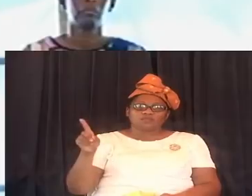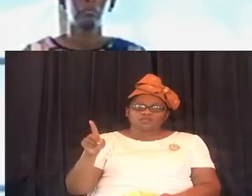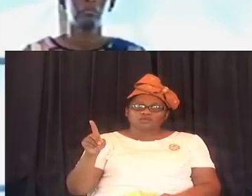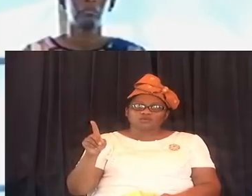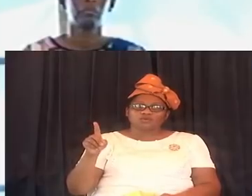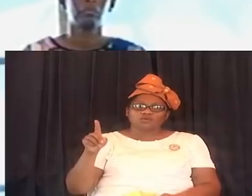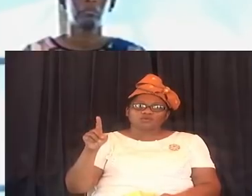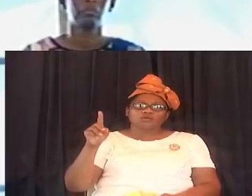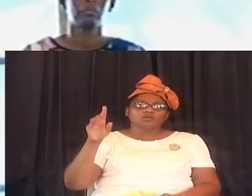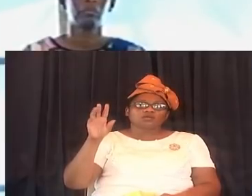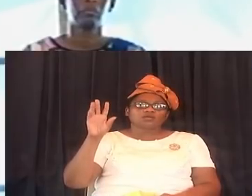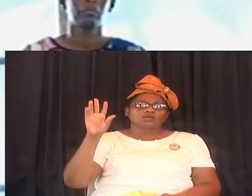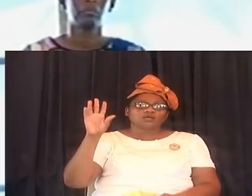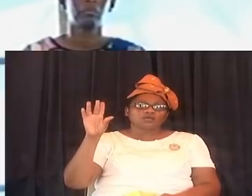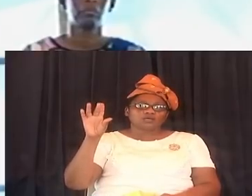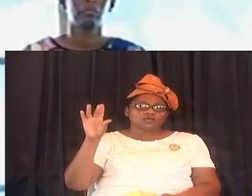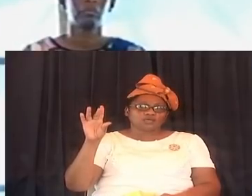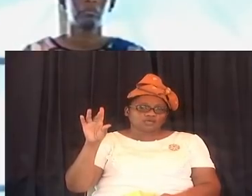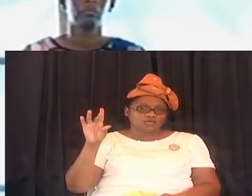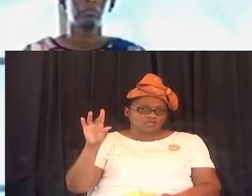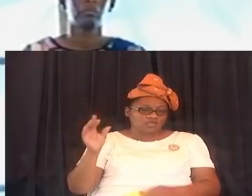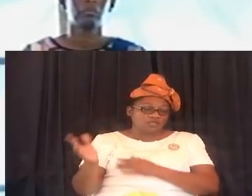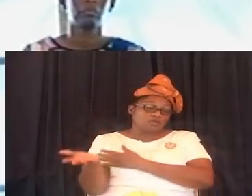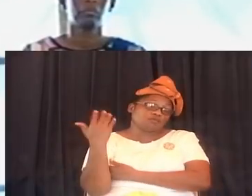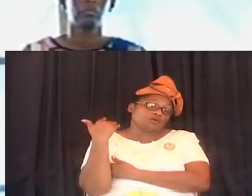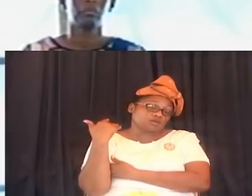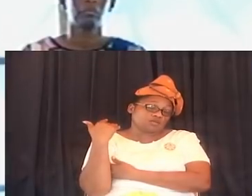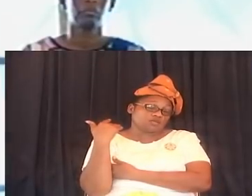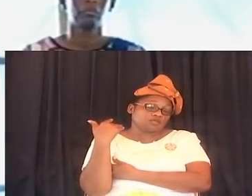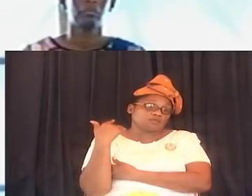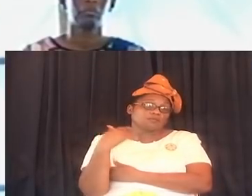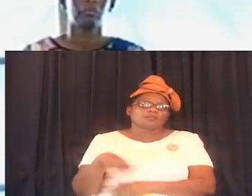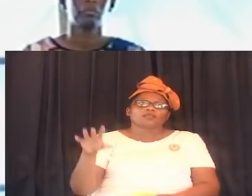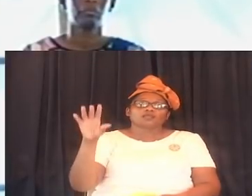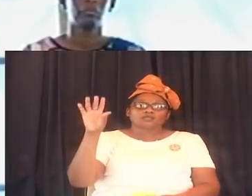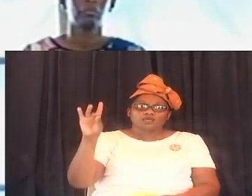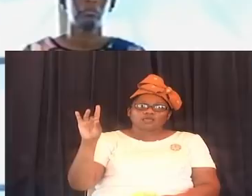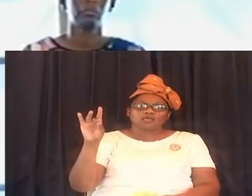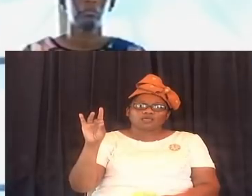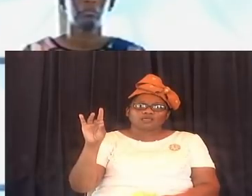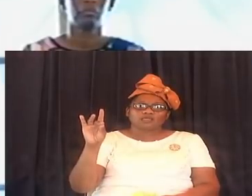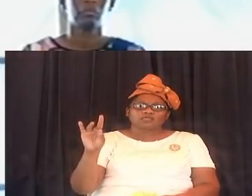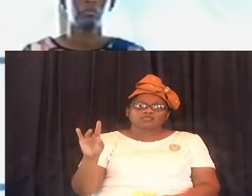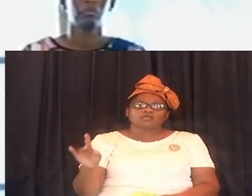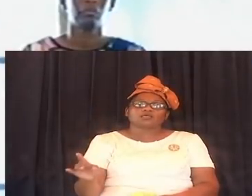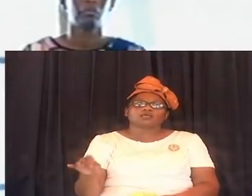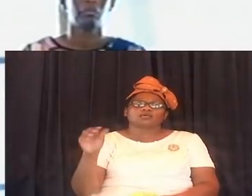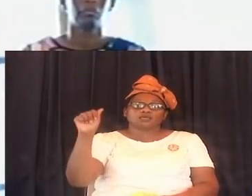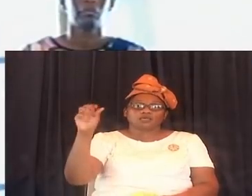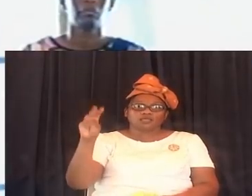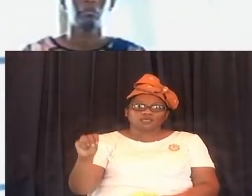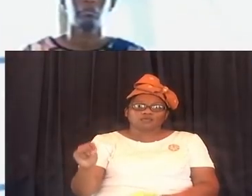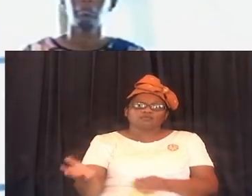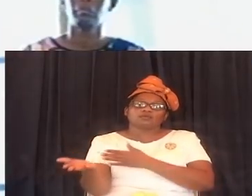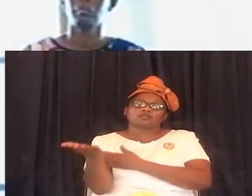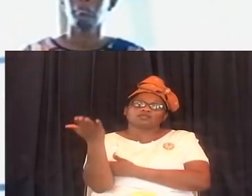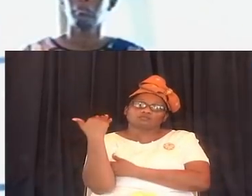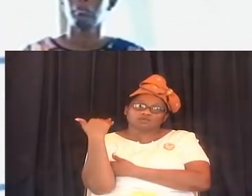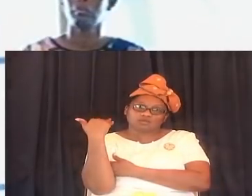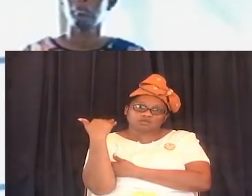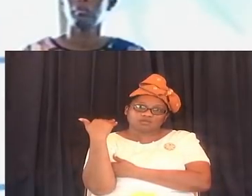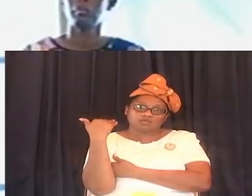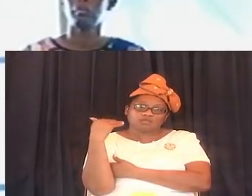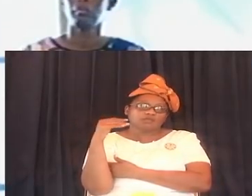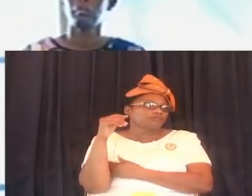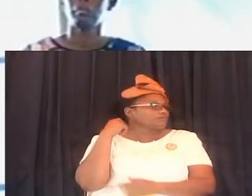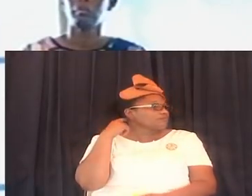there is a prayer meeting, and I want every person that is involved in mission to come out and to